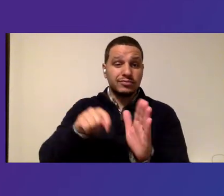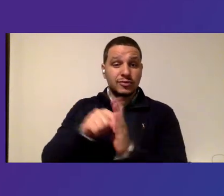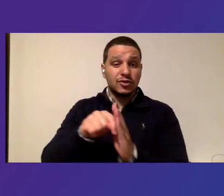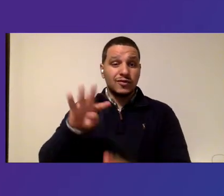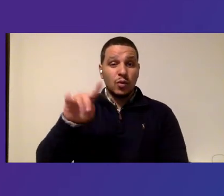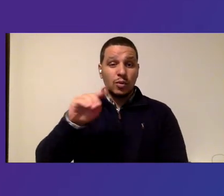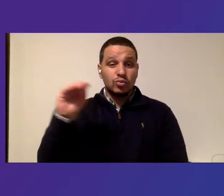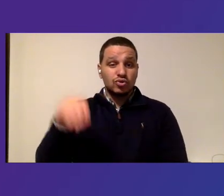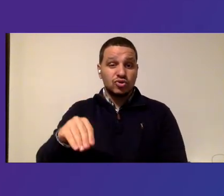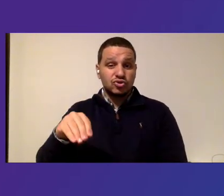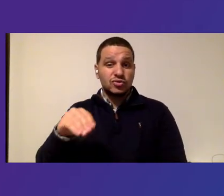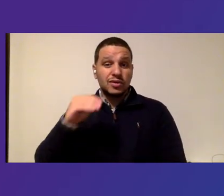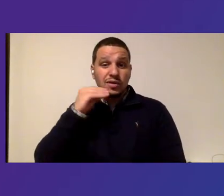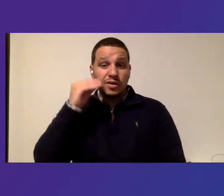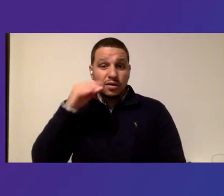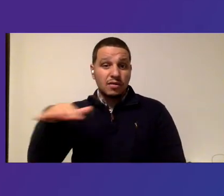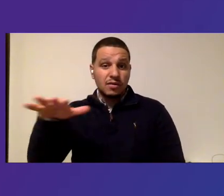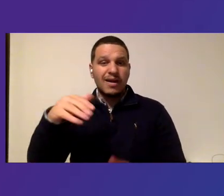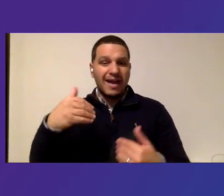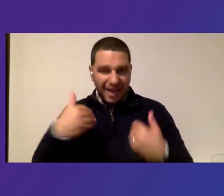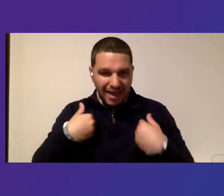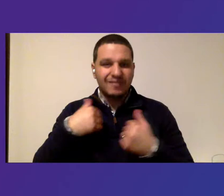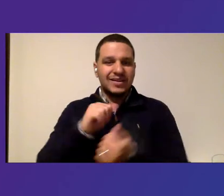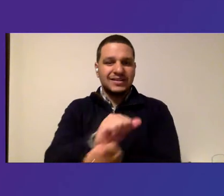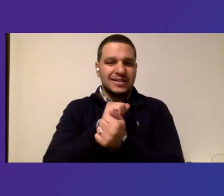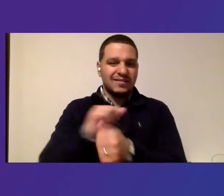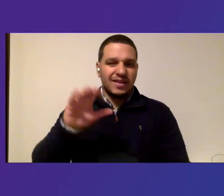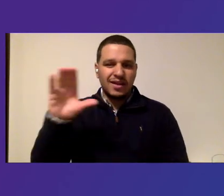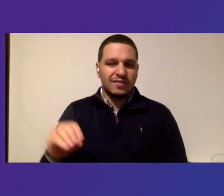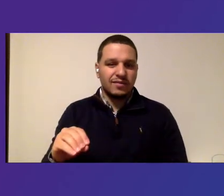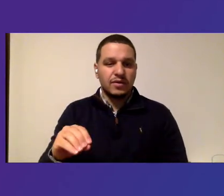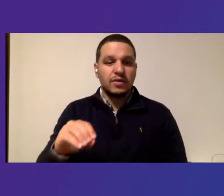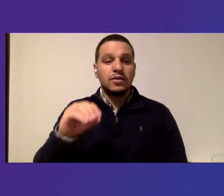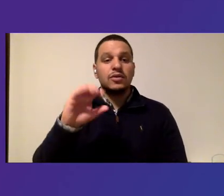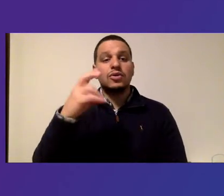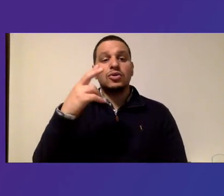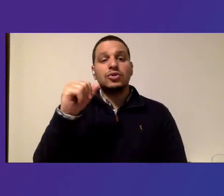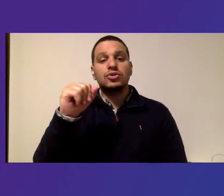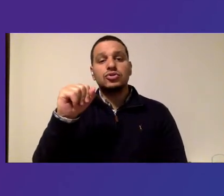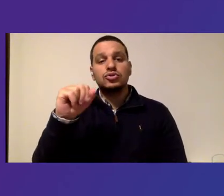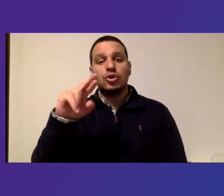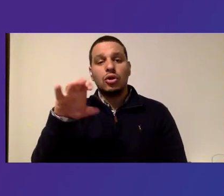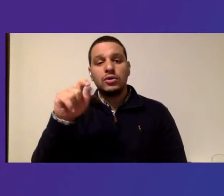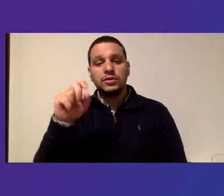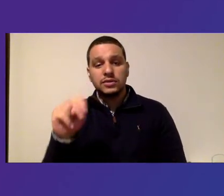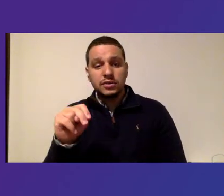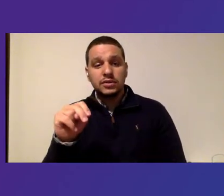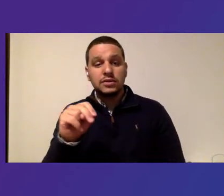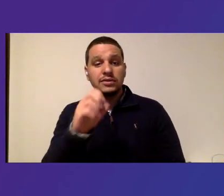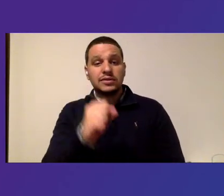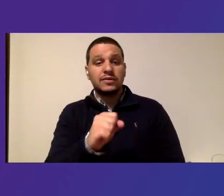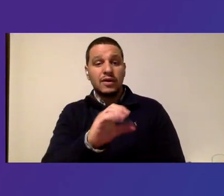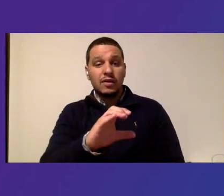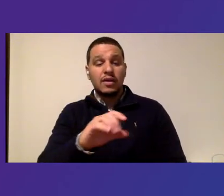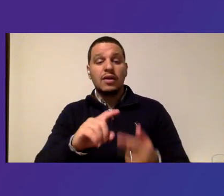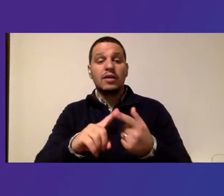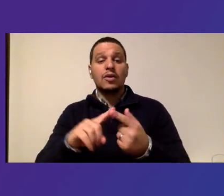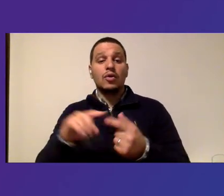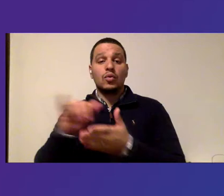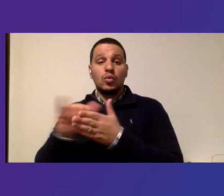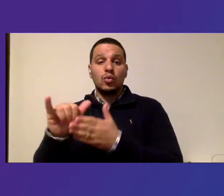households had enslaved Africans. Only Charleston, South Carolina, rivaled New York in the extent to which